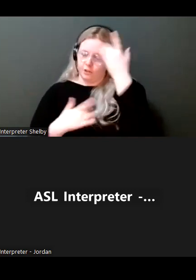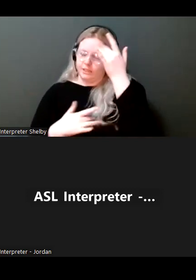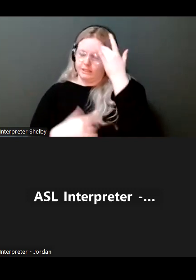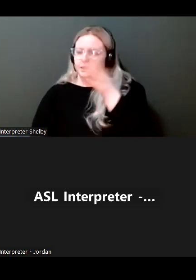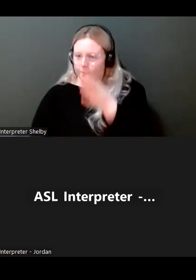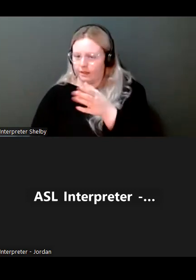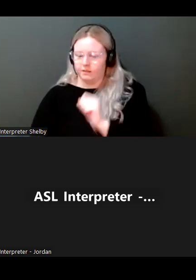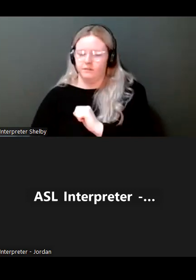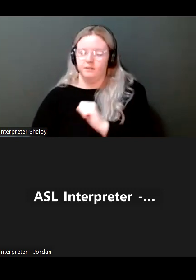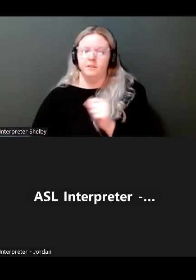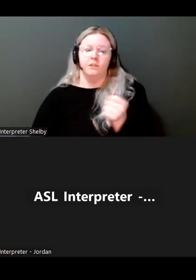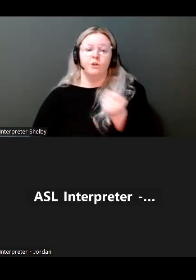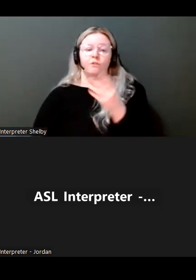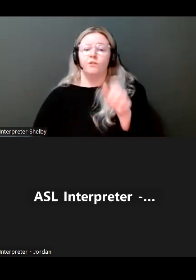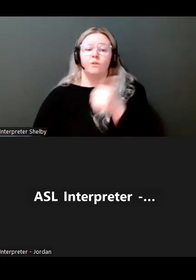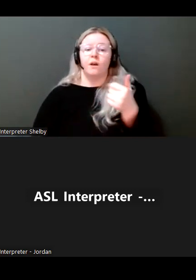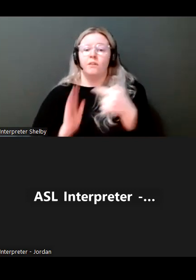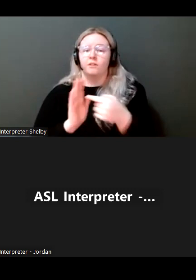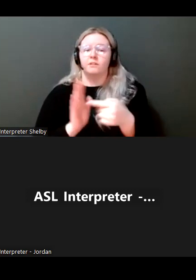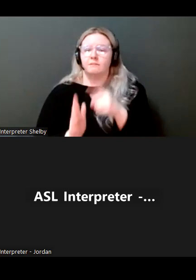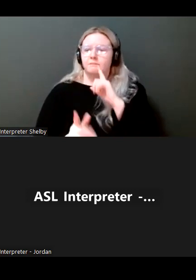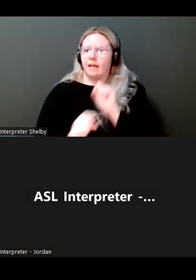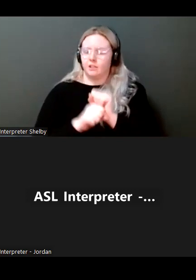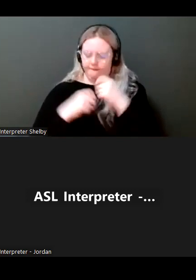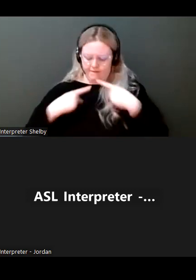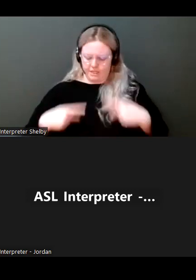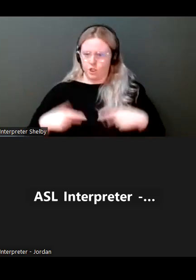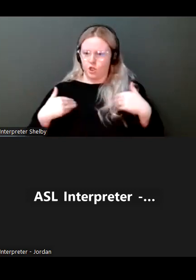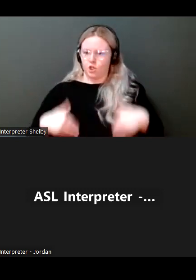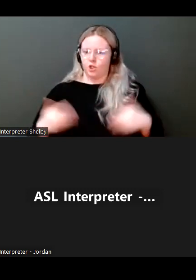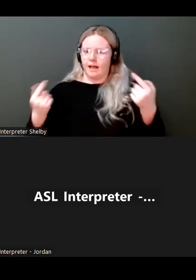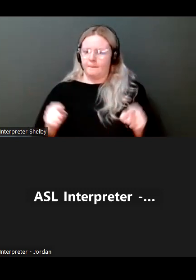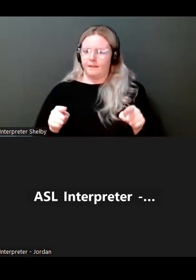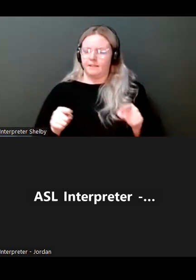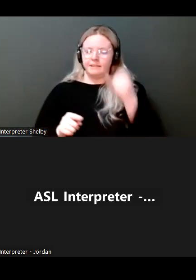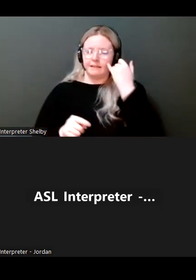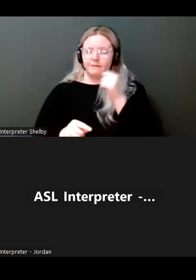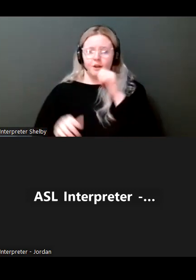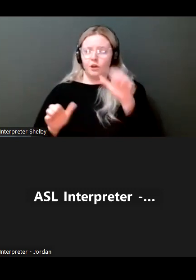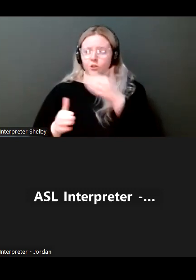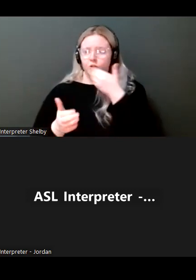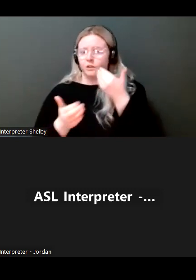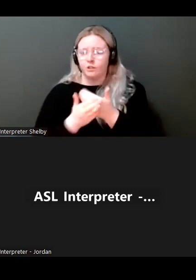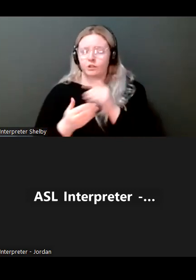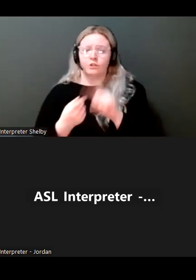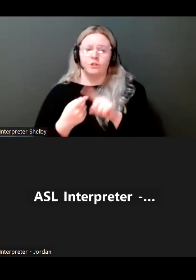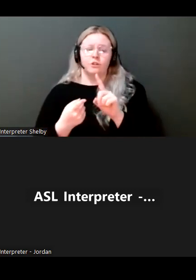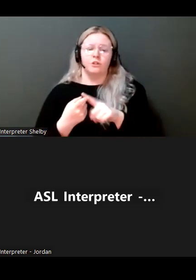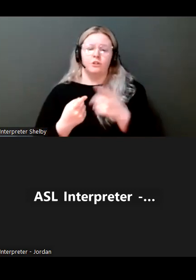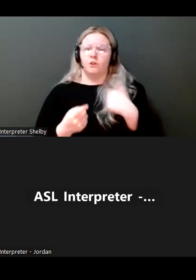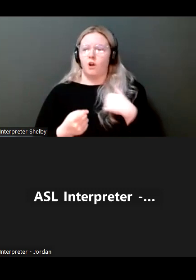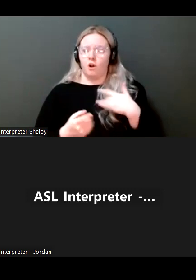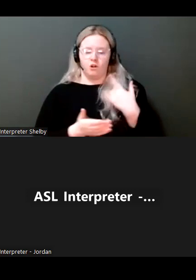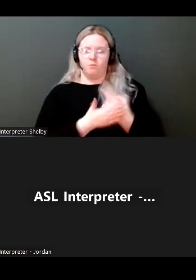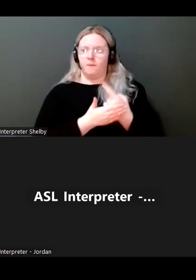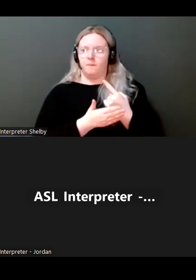examples, some of the physical signs that maybe we're not doing so well mentally, we might feel that we have a racing heart, or we